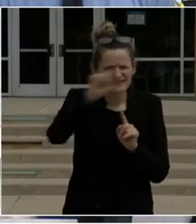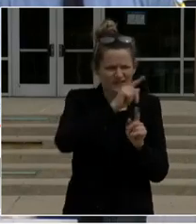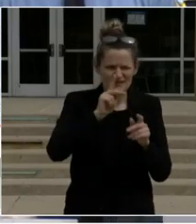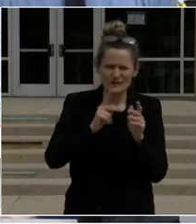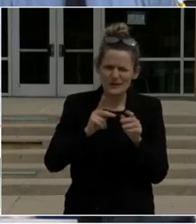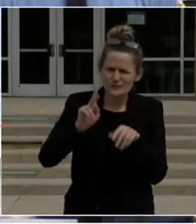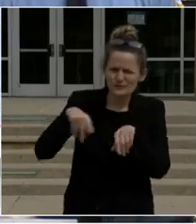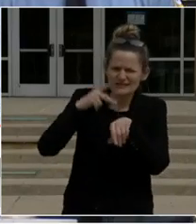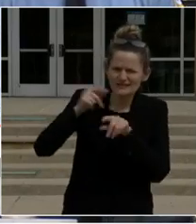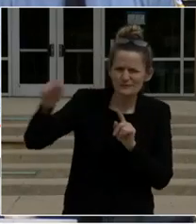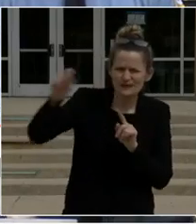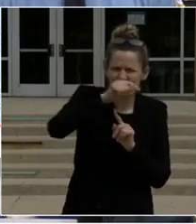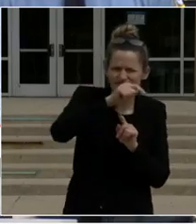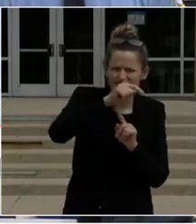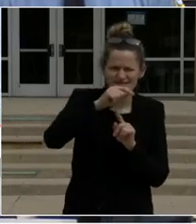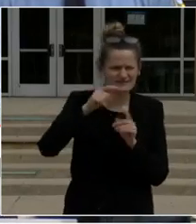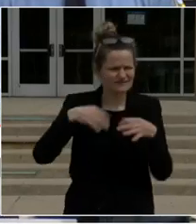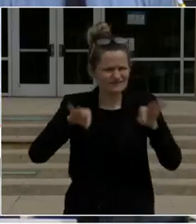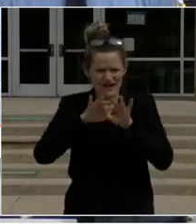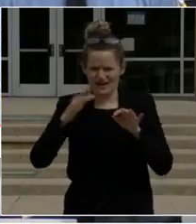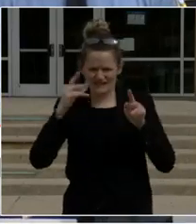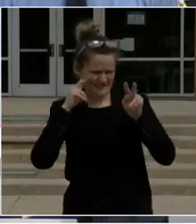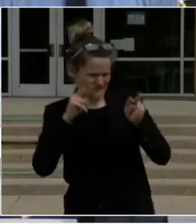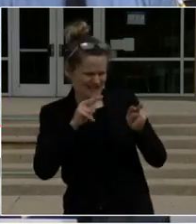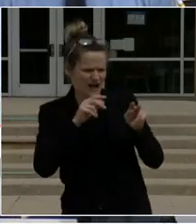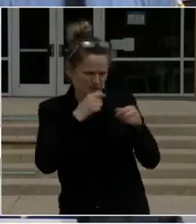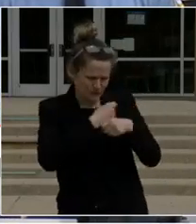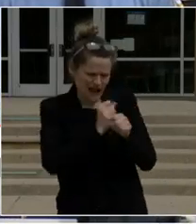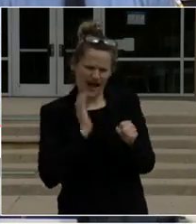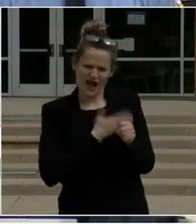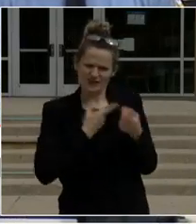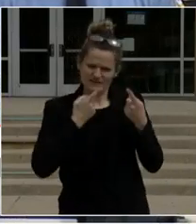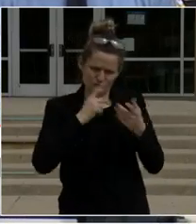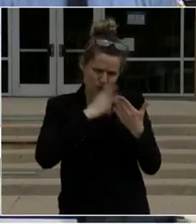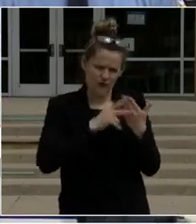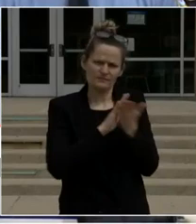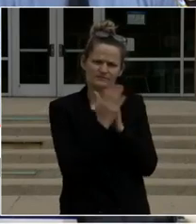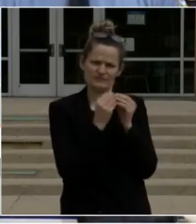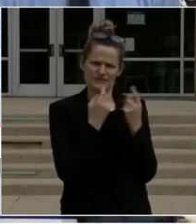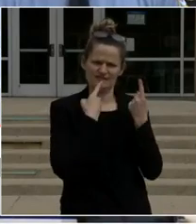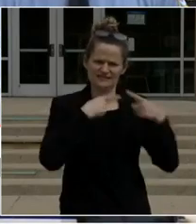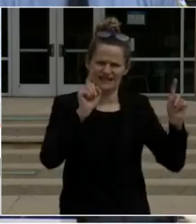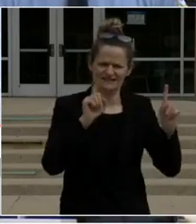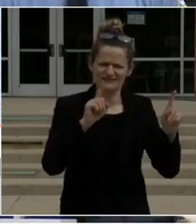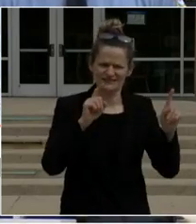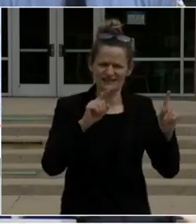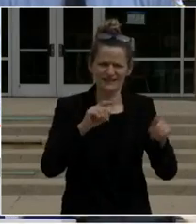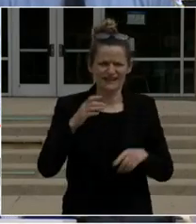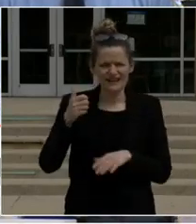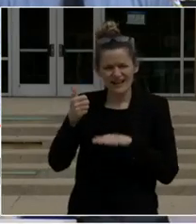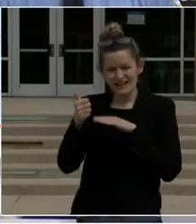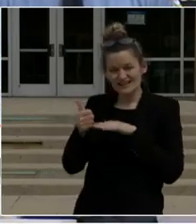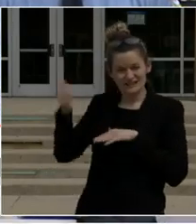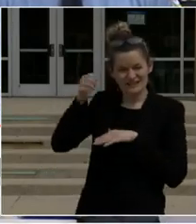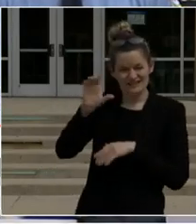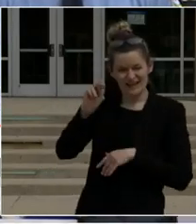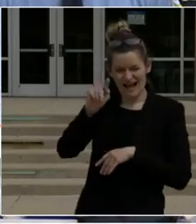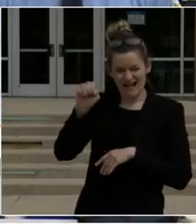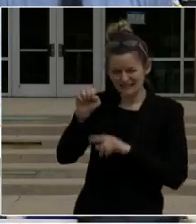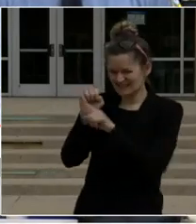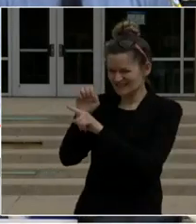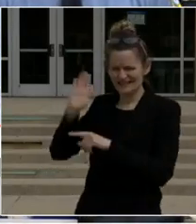us. We know how this program changed Chief Conti's life and is doing so much for our young